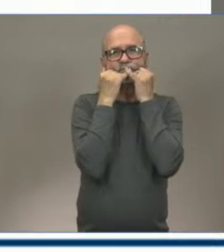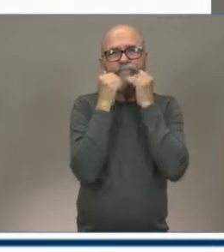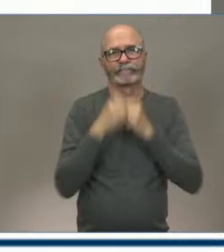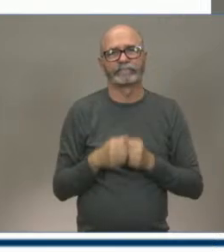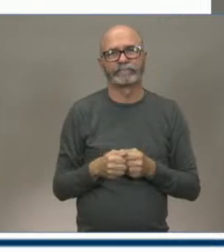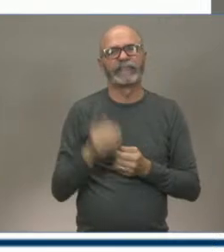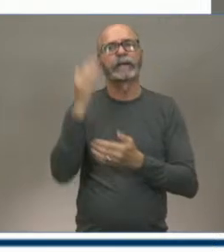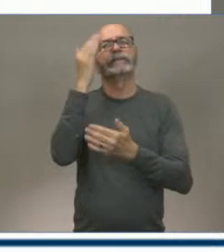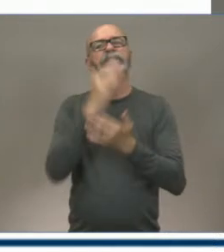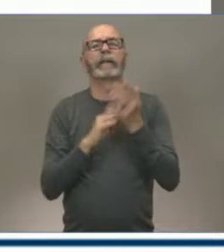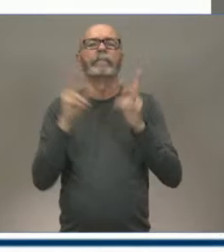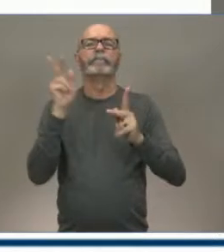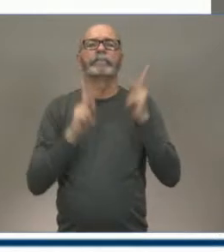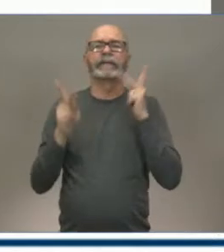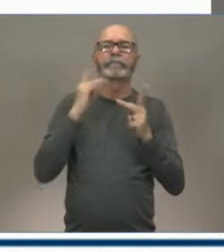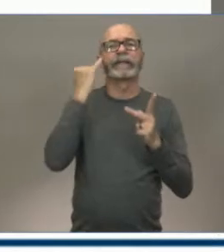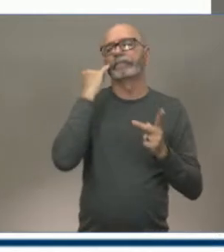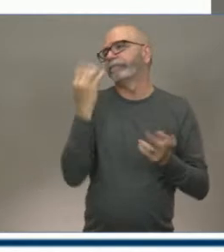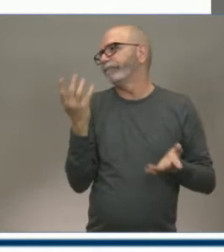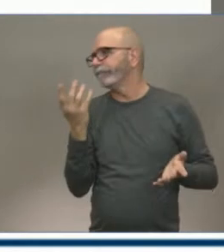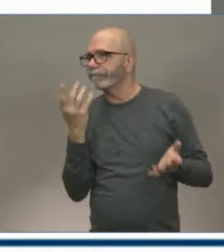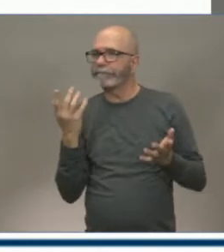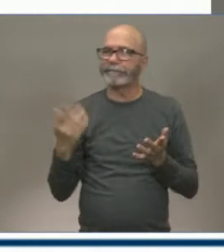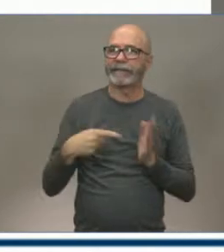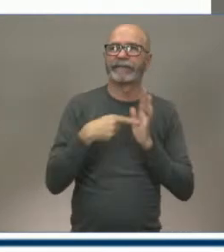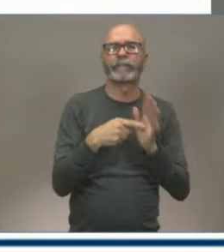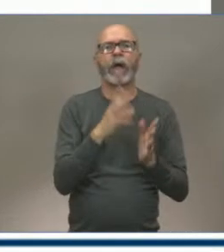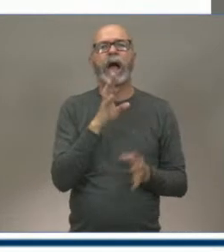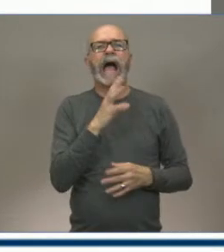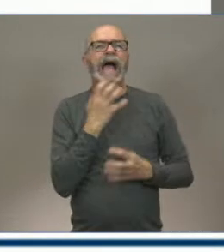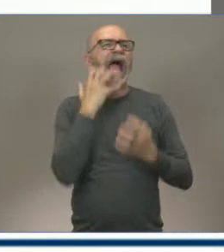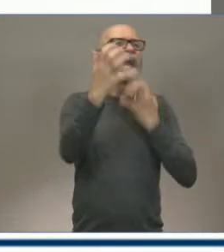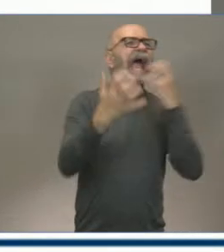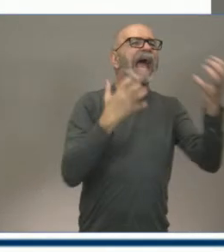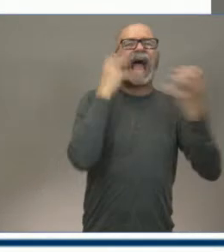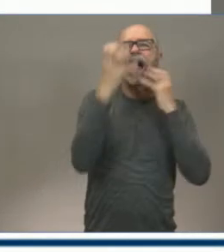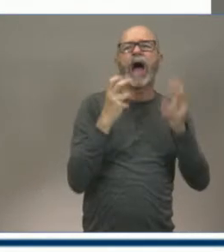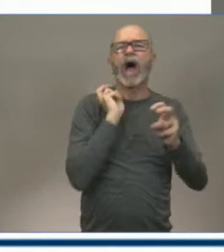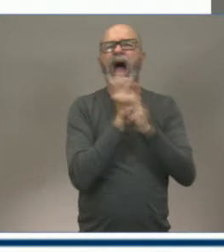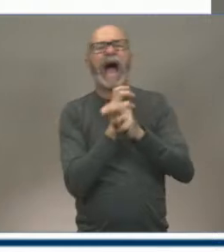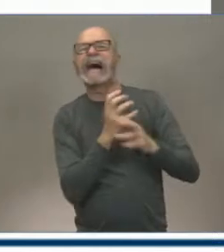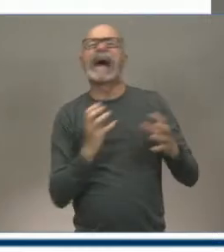to be heard, and that increases the chance of spreading a COVID virus.